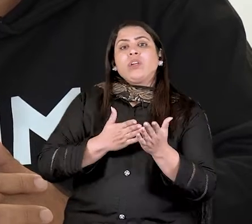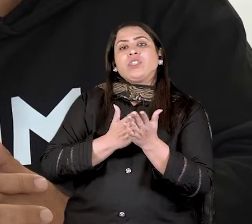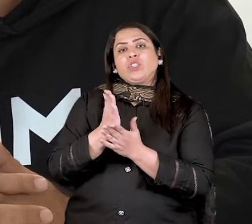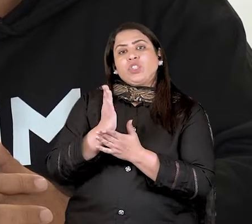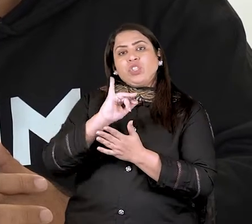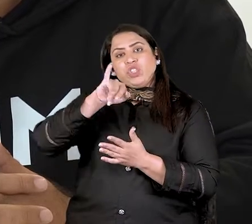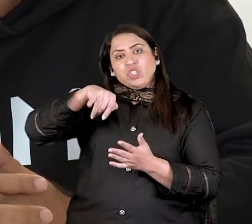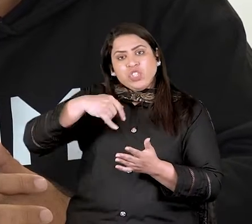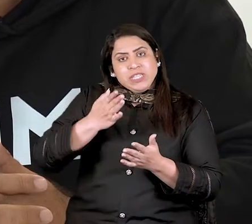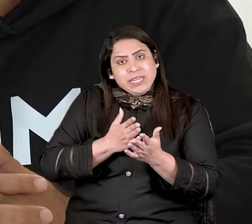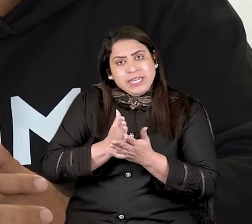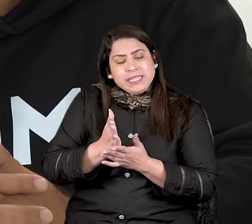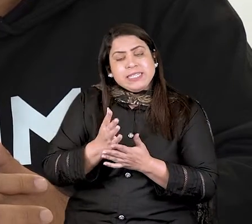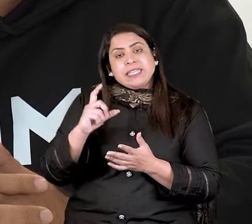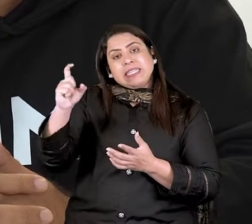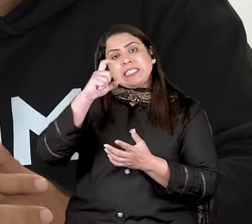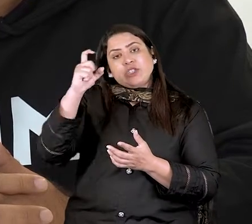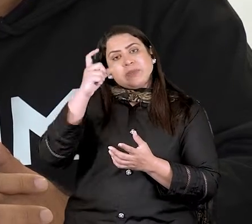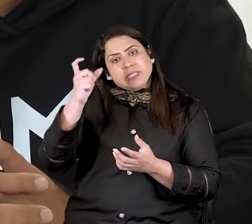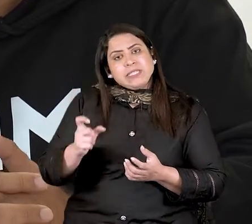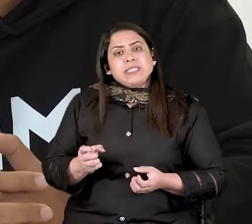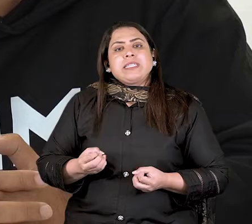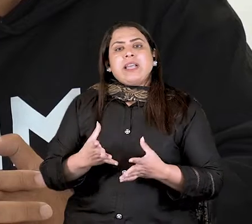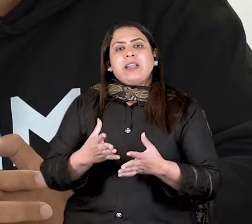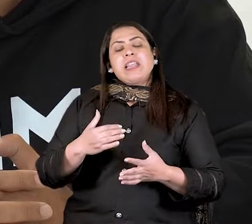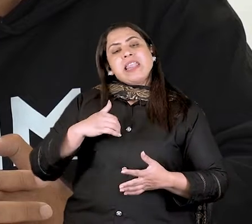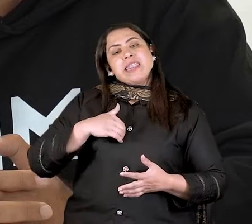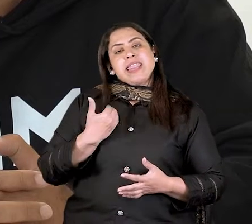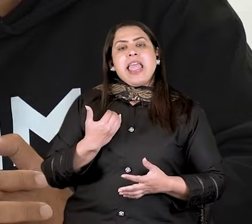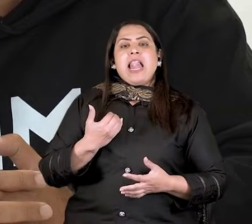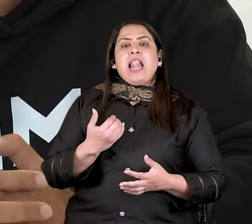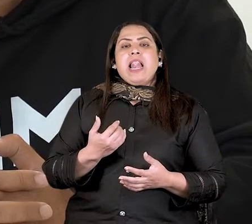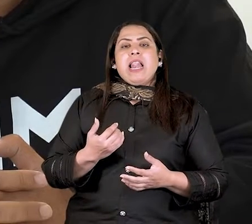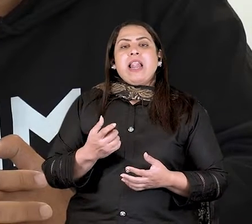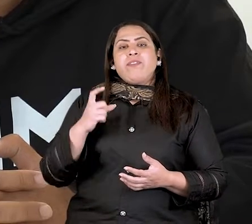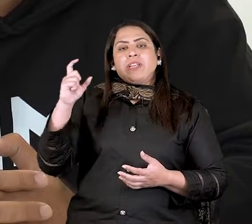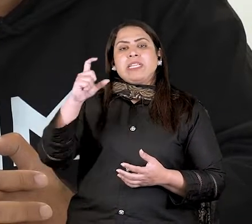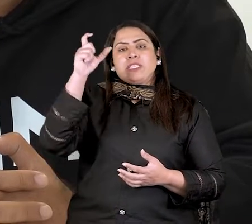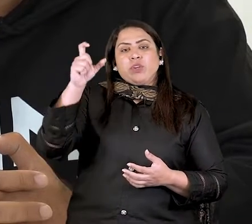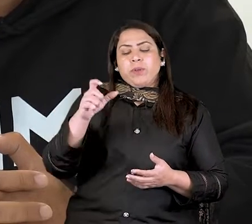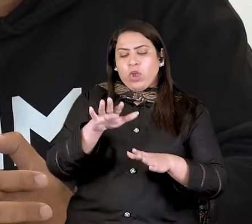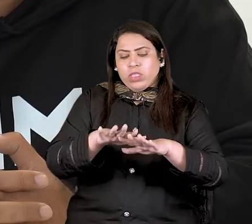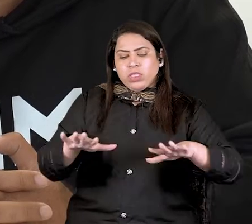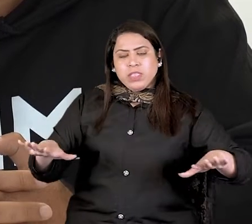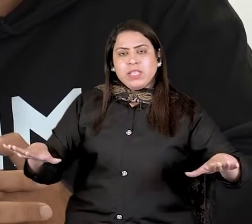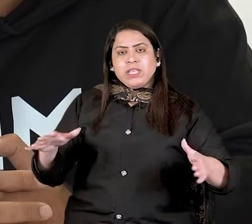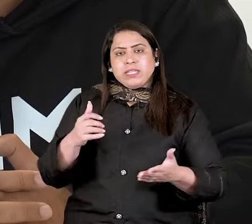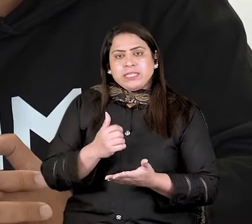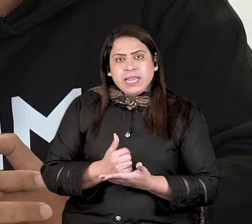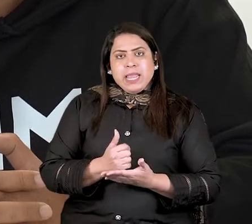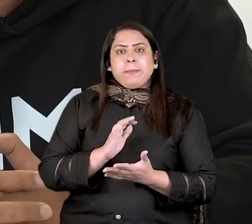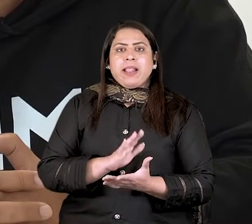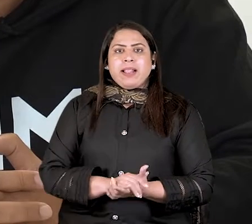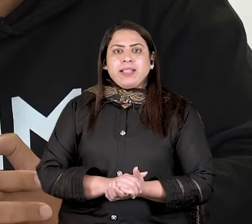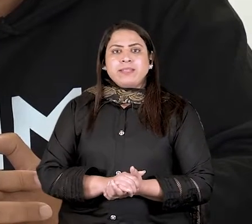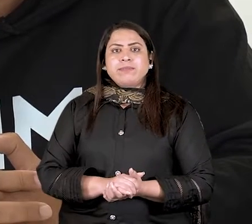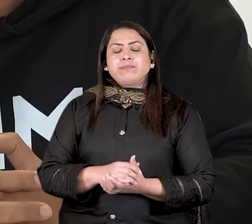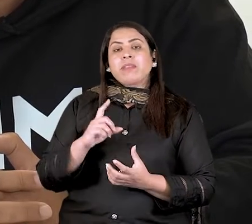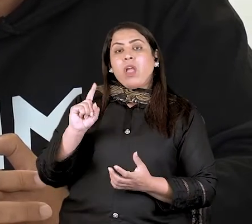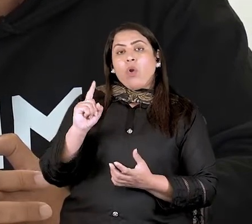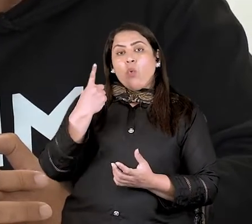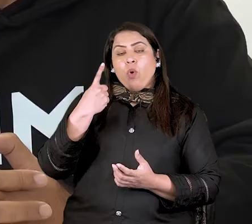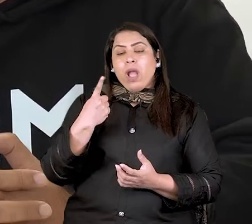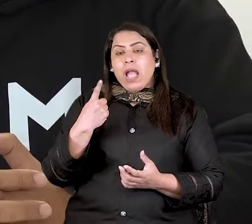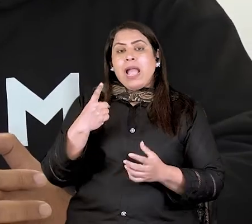people, everybody, Team BRIM, is that, your journey of an experience of a customer starts,